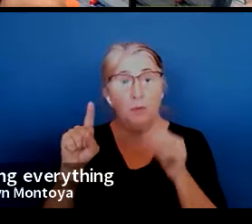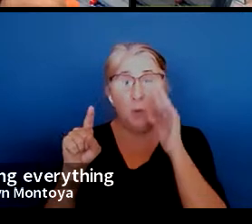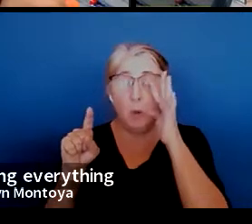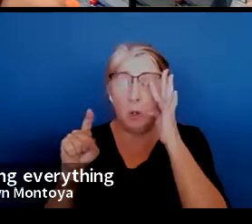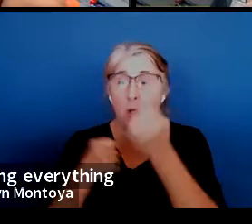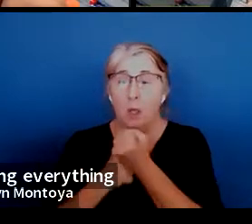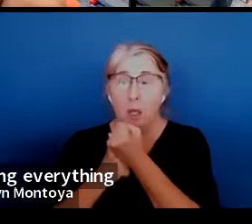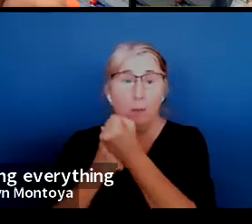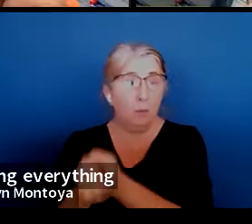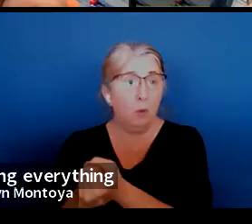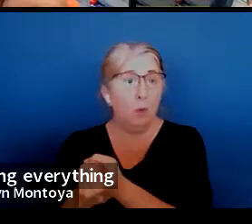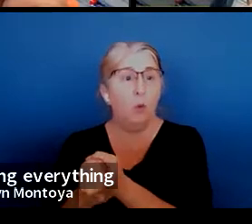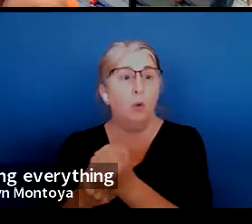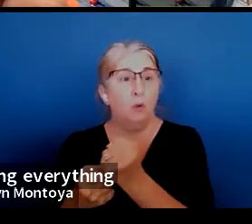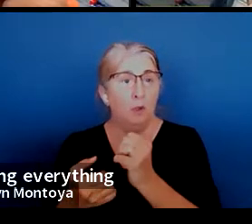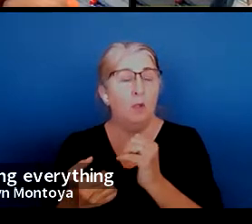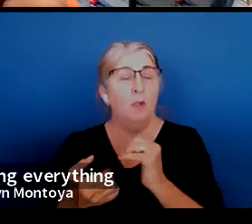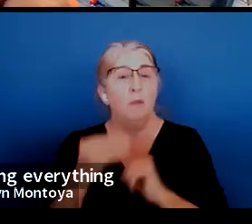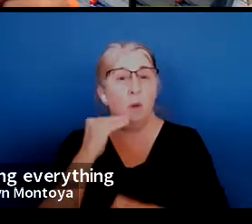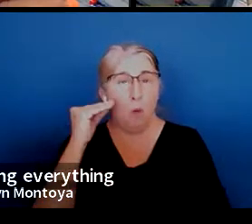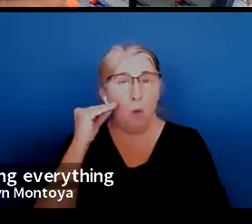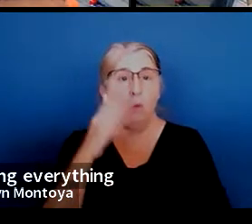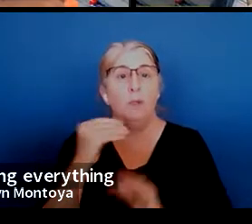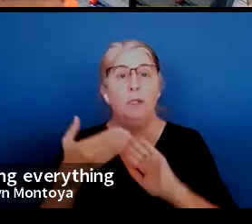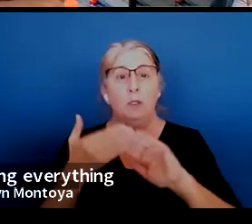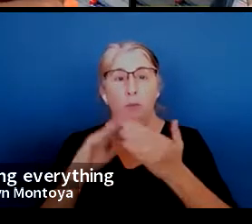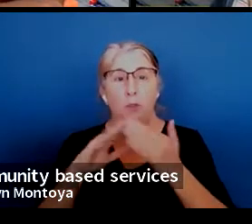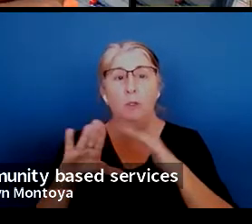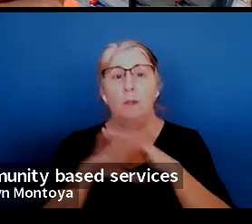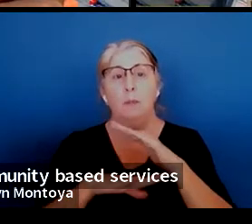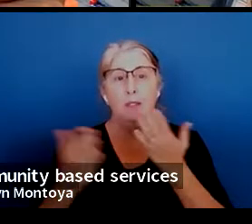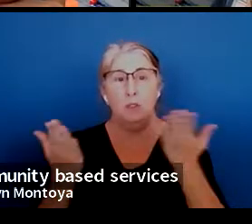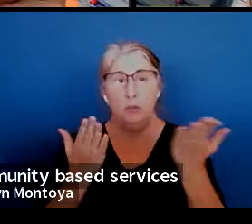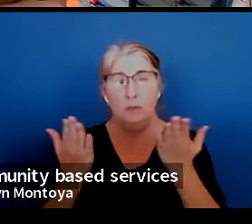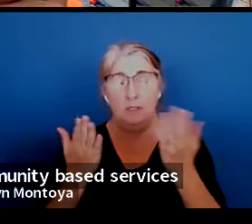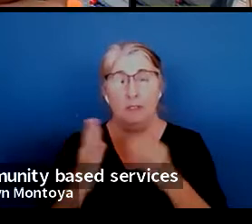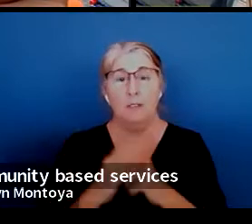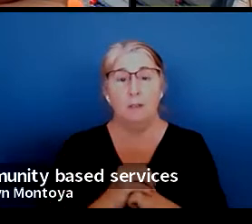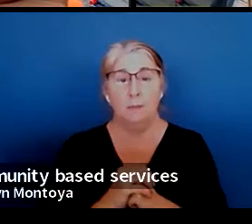uphold home and community-based services.